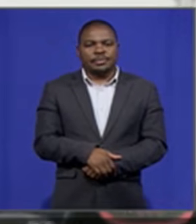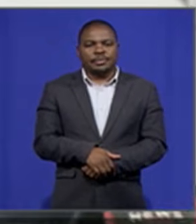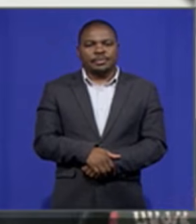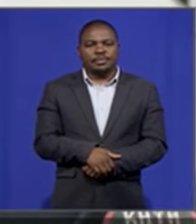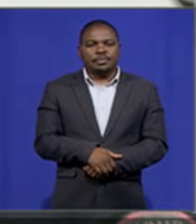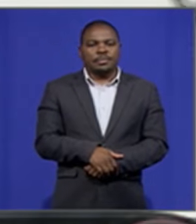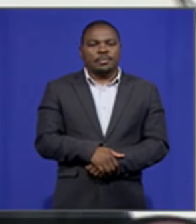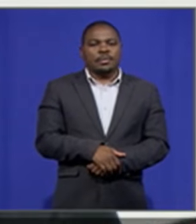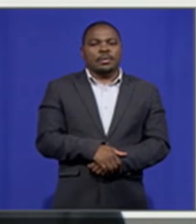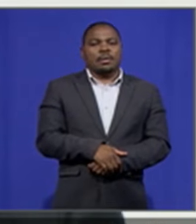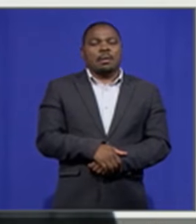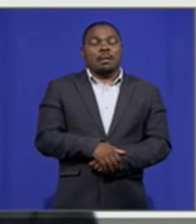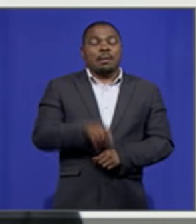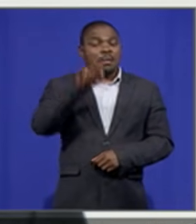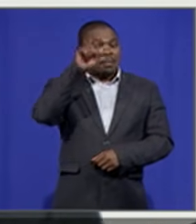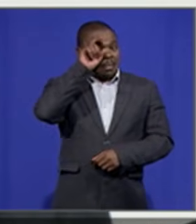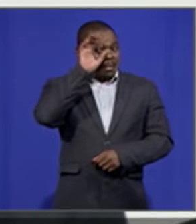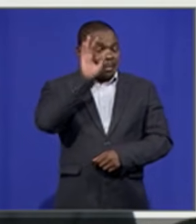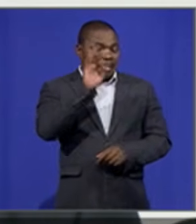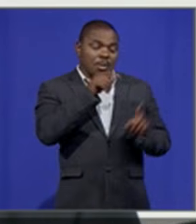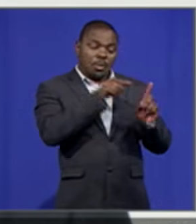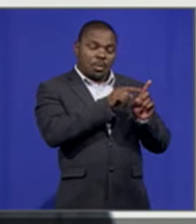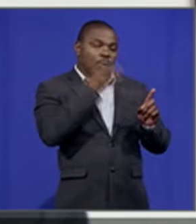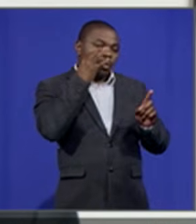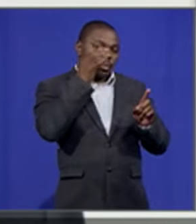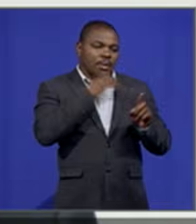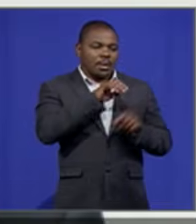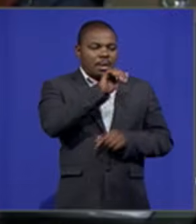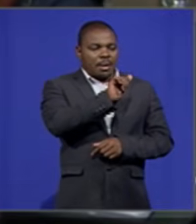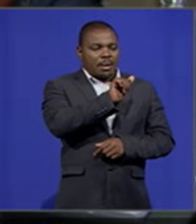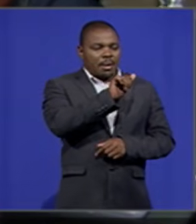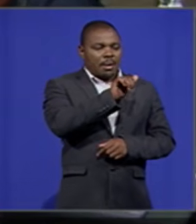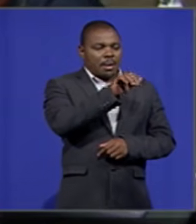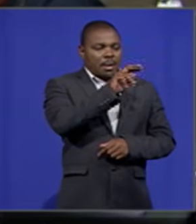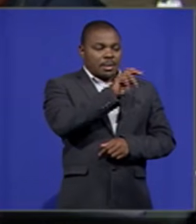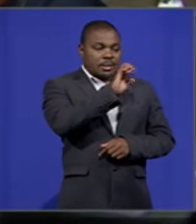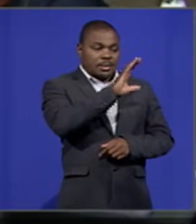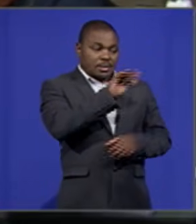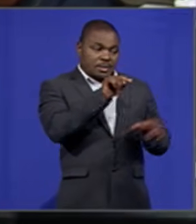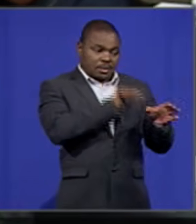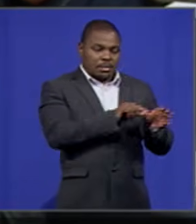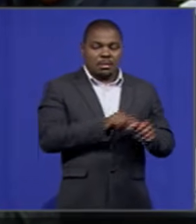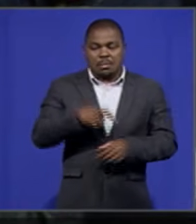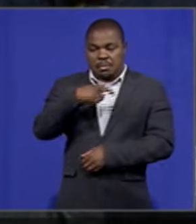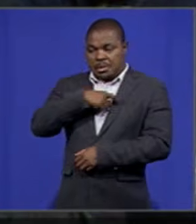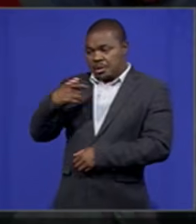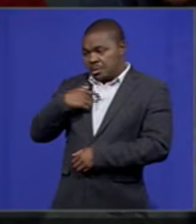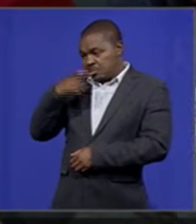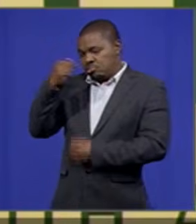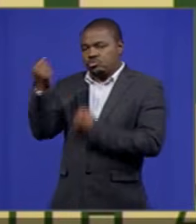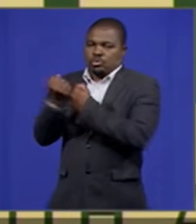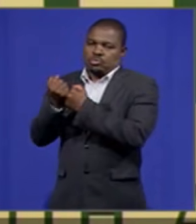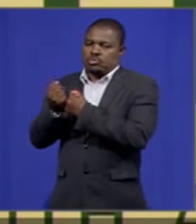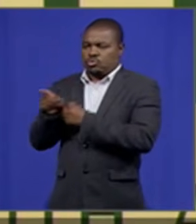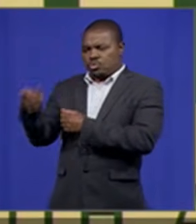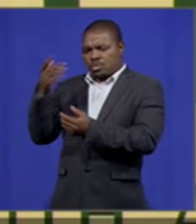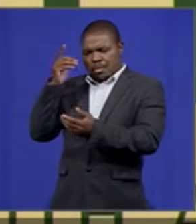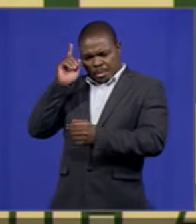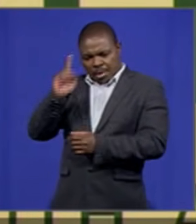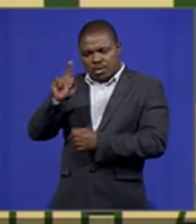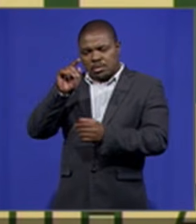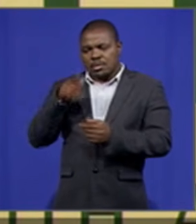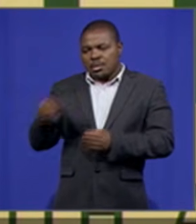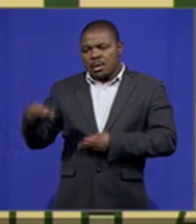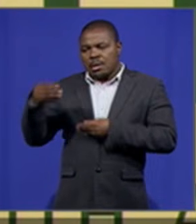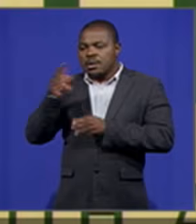Mongwaledi kakaretšo Fikile Mbalula o re komitiphetiši ya mokgatlo e thegile sephetho sa mopresidente Cyril Ramaphosa sa go dira kgopelo ya tshekatsheko ya boahlodi